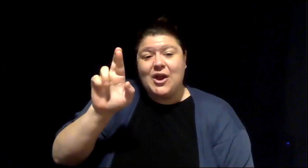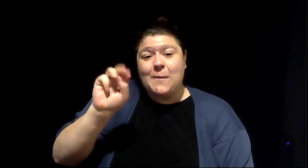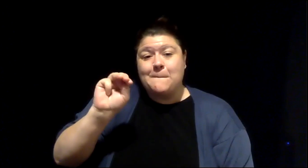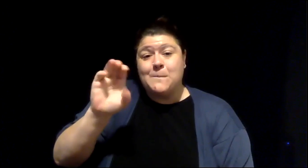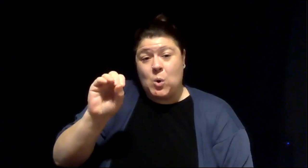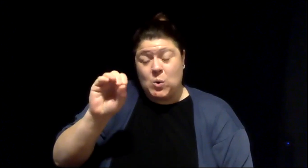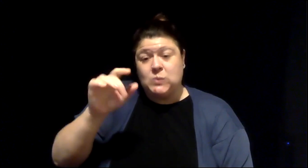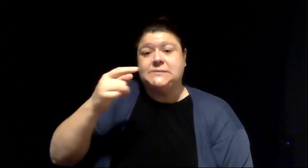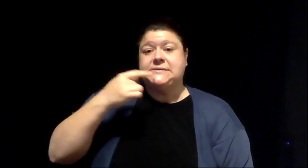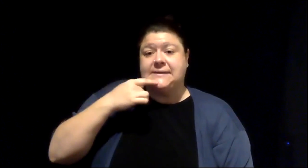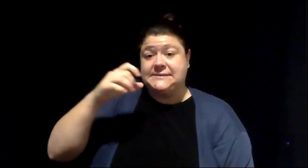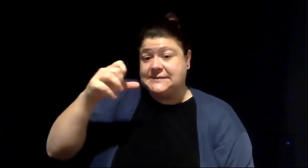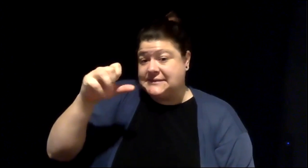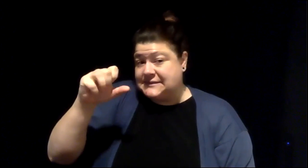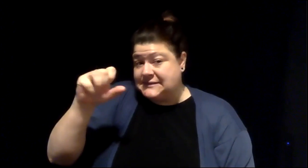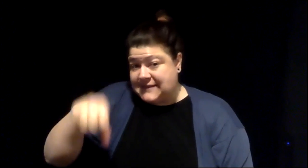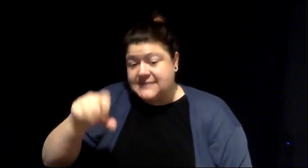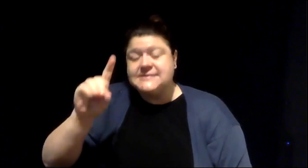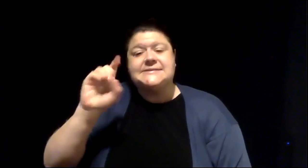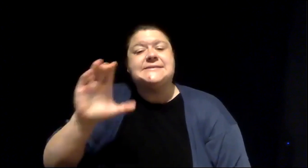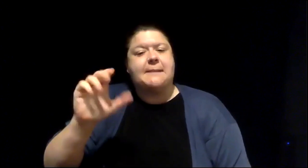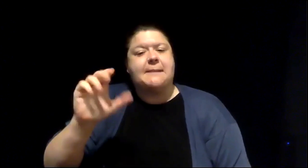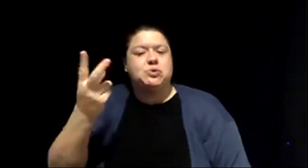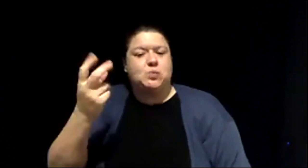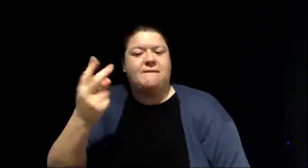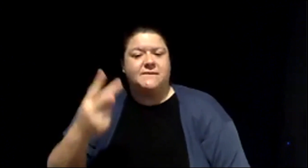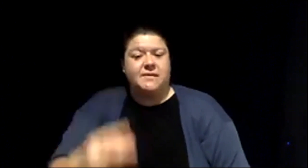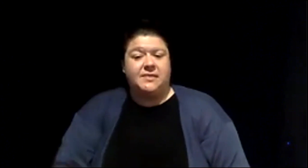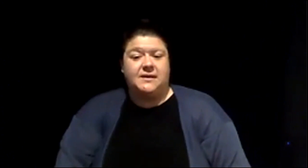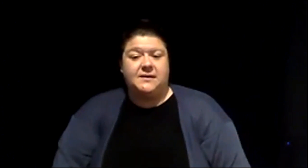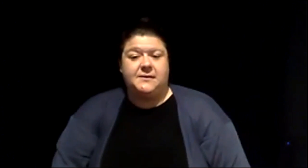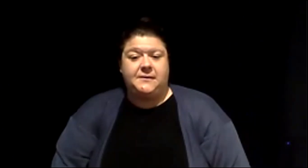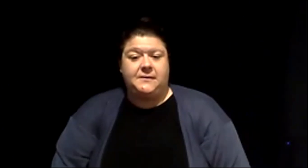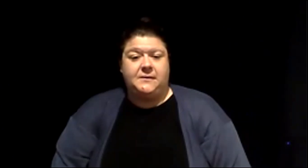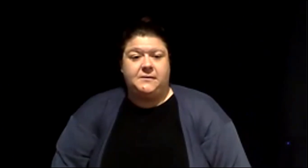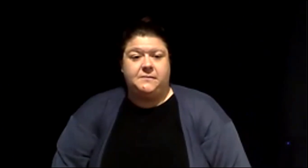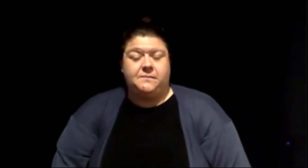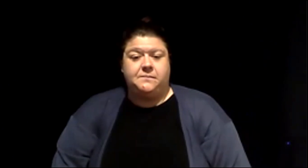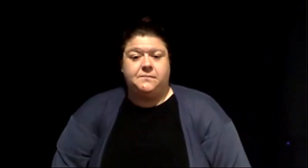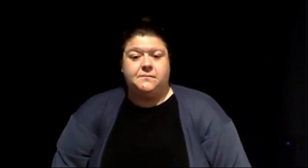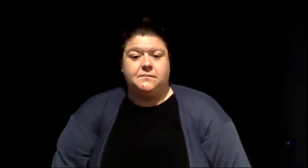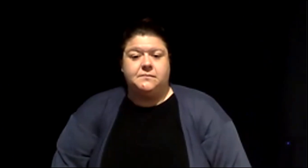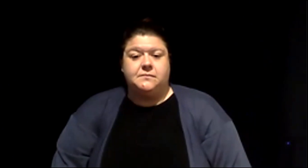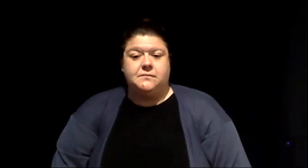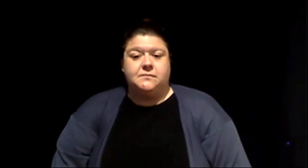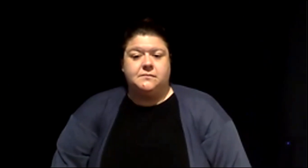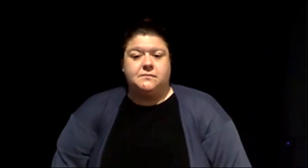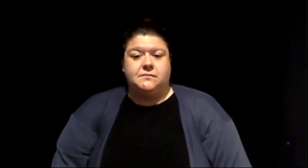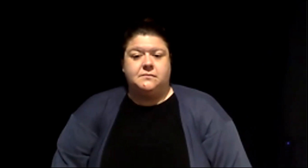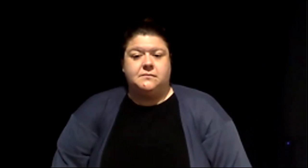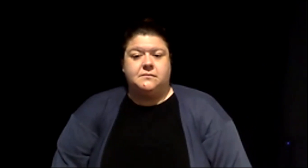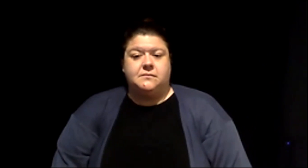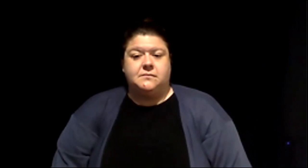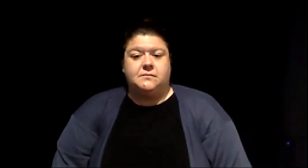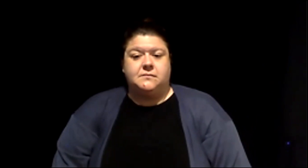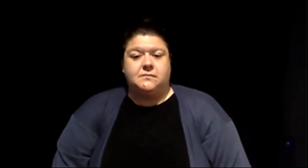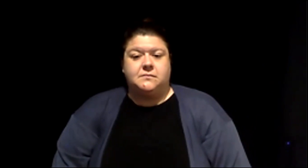is December the 12th. I'll give December the 12th. Okay, yes.